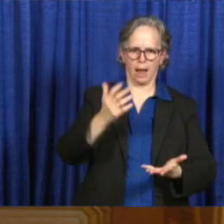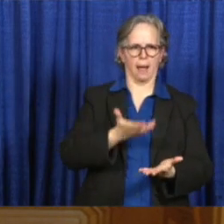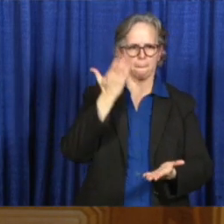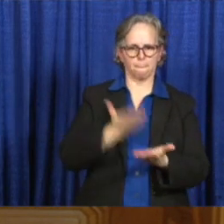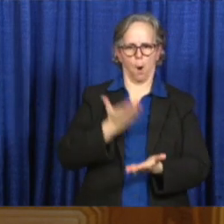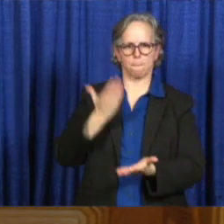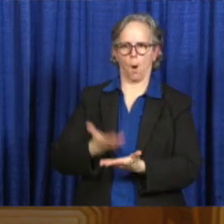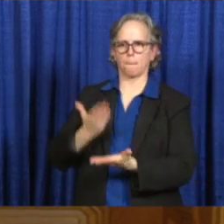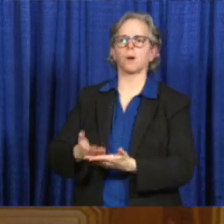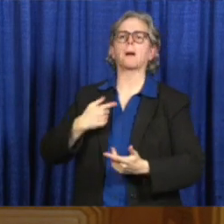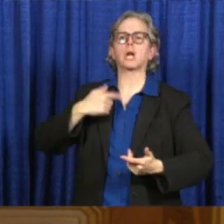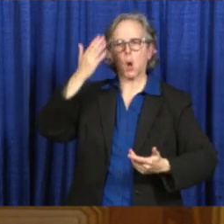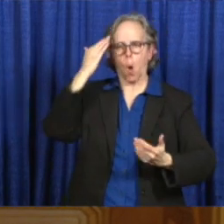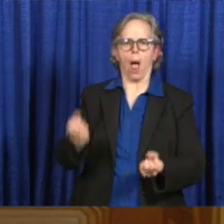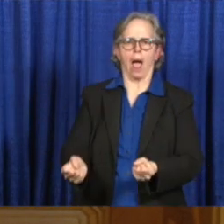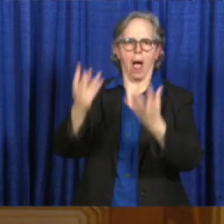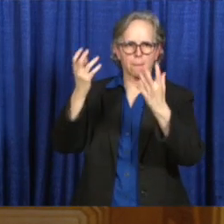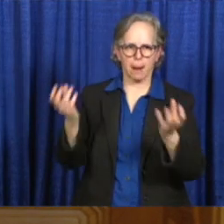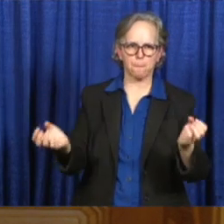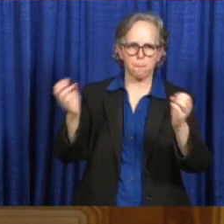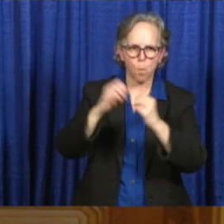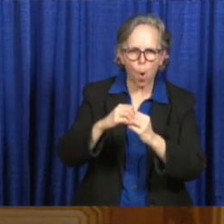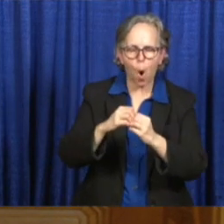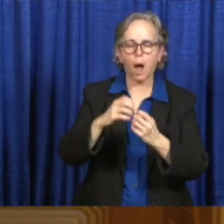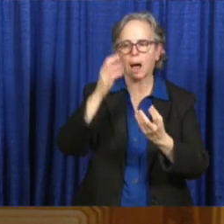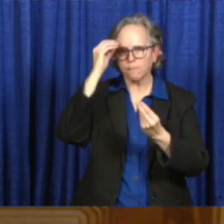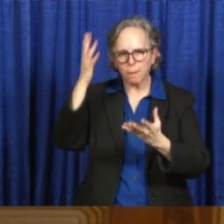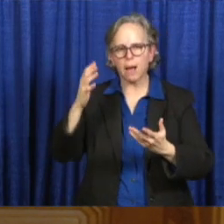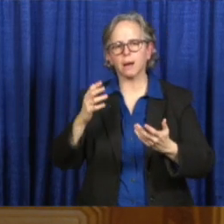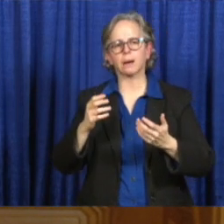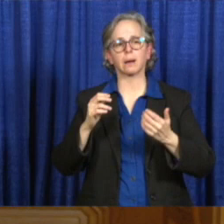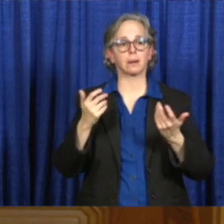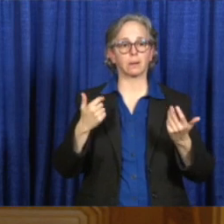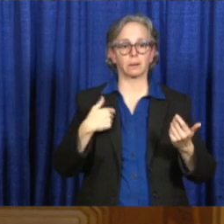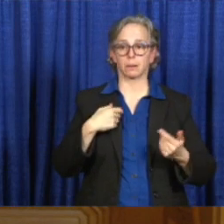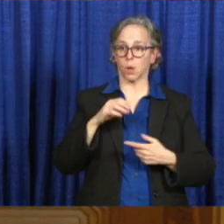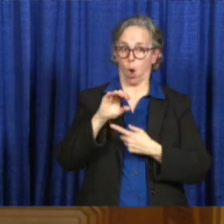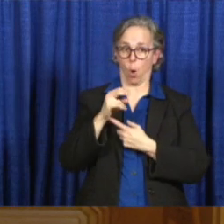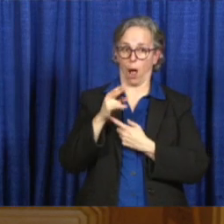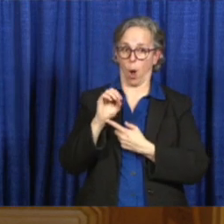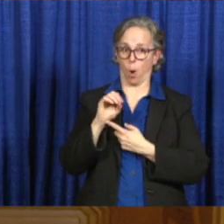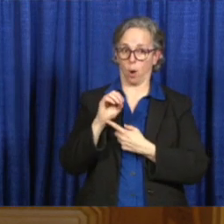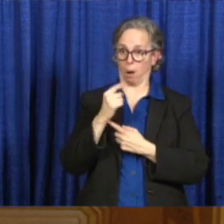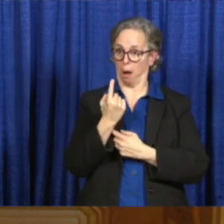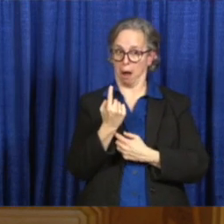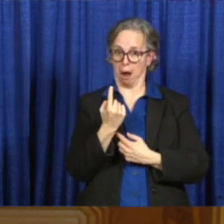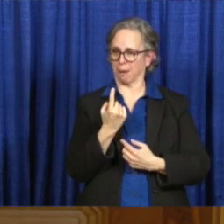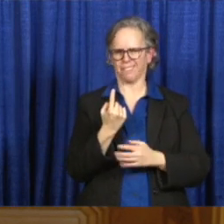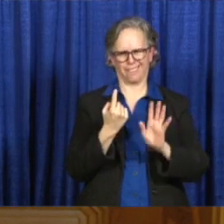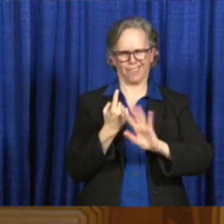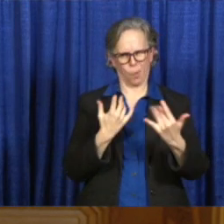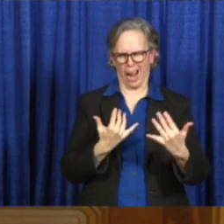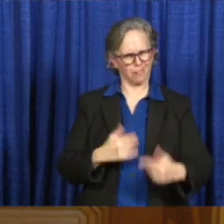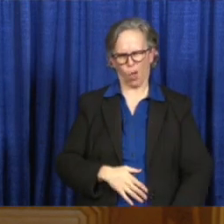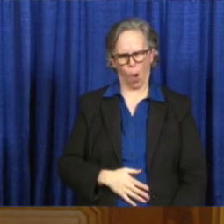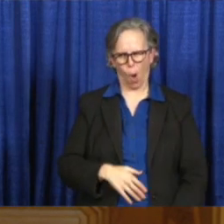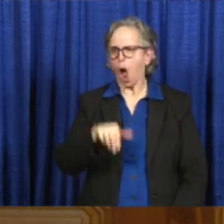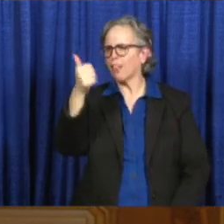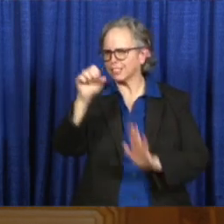frankly, see how fast it comes out, because Ohio's obviously not the only state that is getting these. They've got commitments all over the